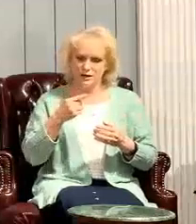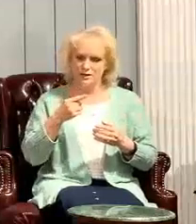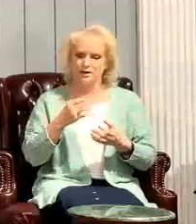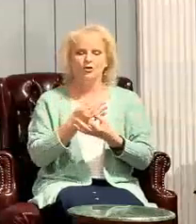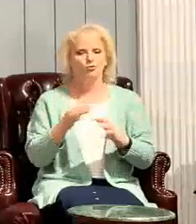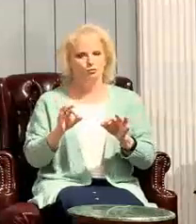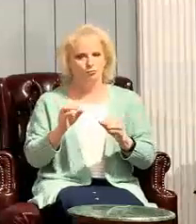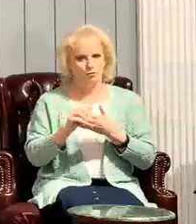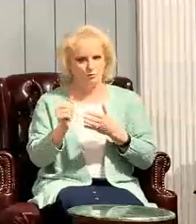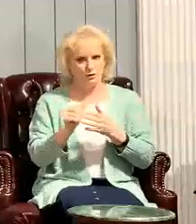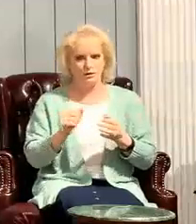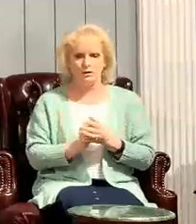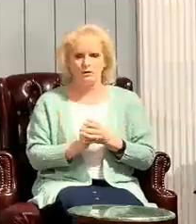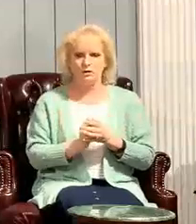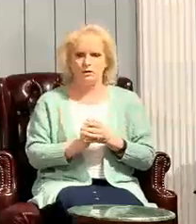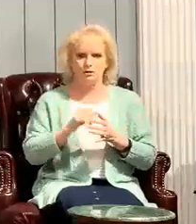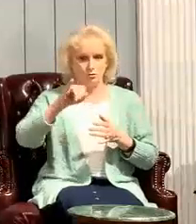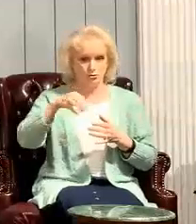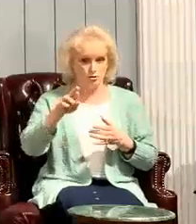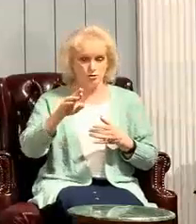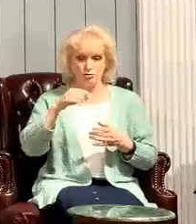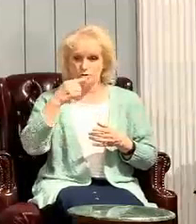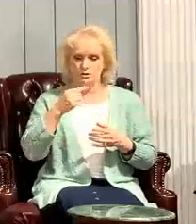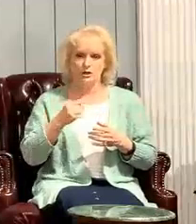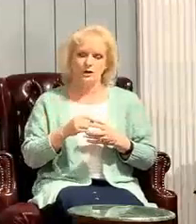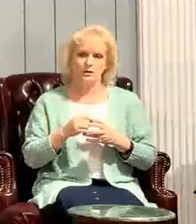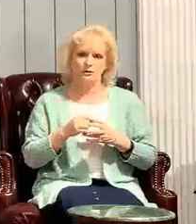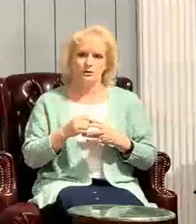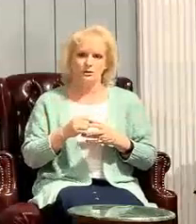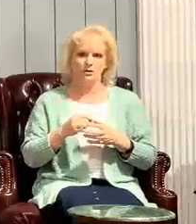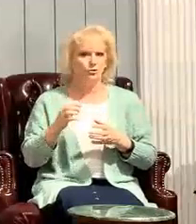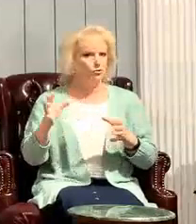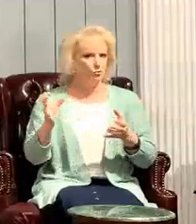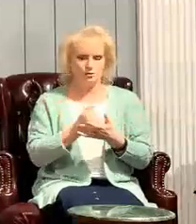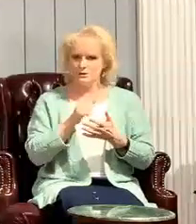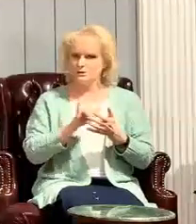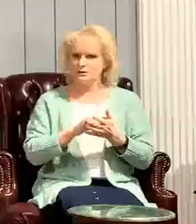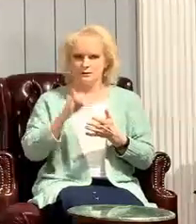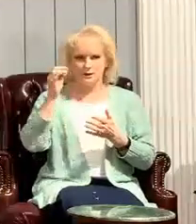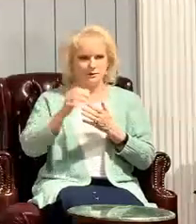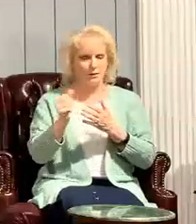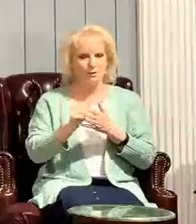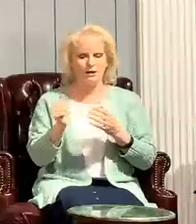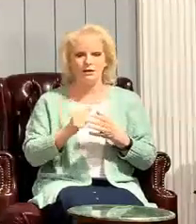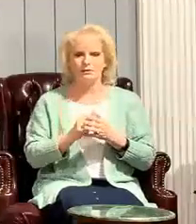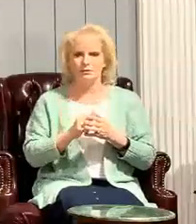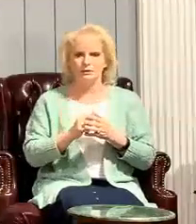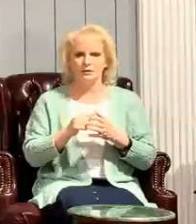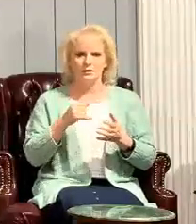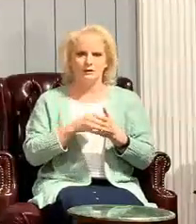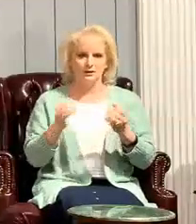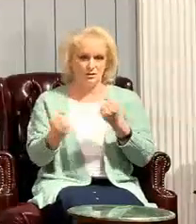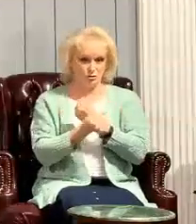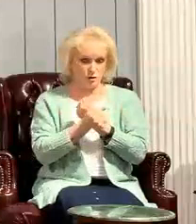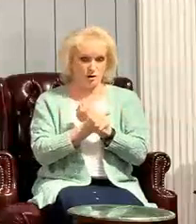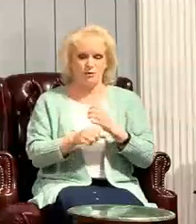that money. It's a trap. That thing's going to be a trap. Now, I don't know that it's trapped anyone yet, but don't take that money. David Gibbs III from